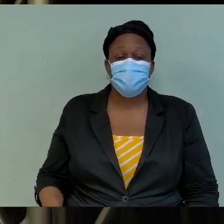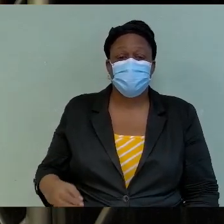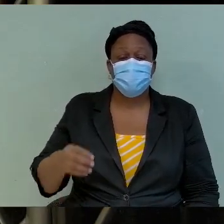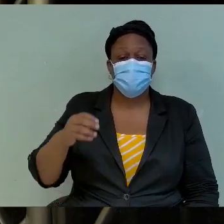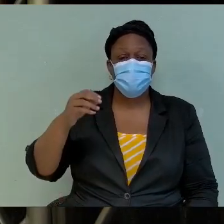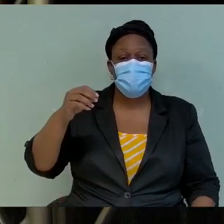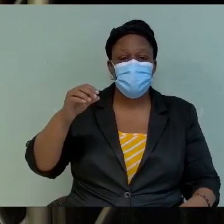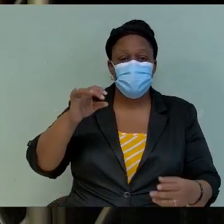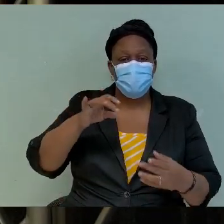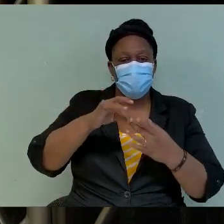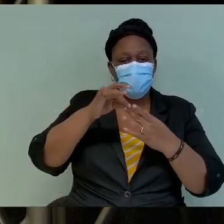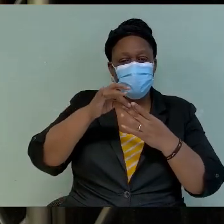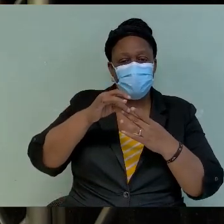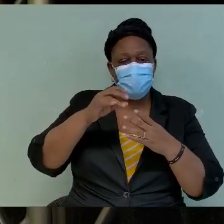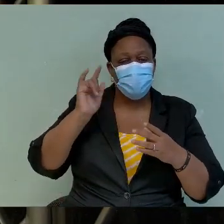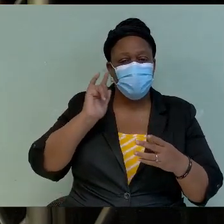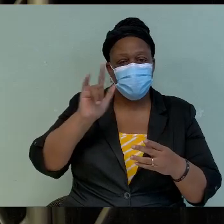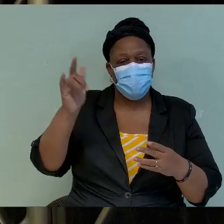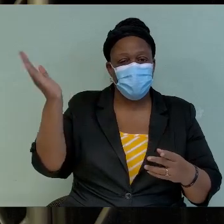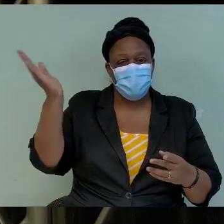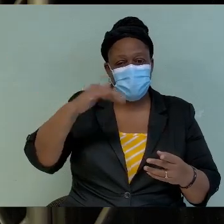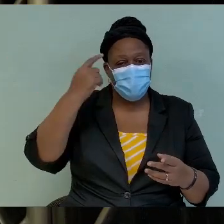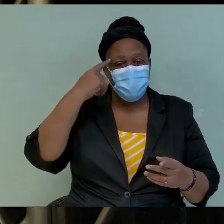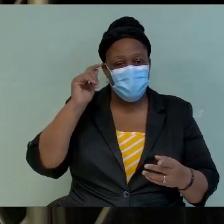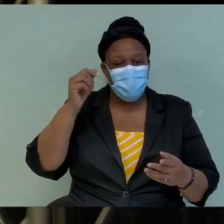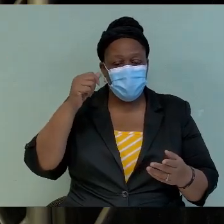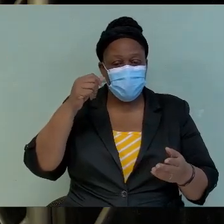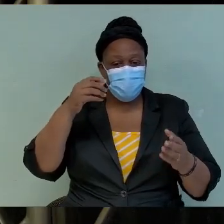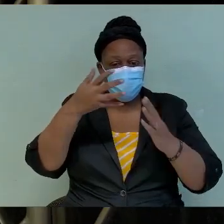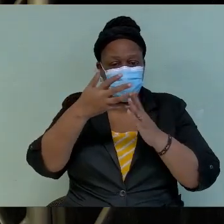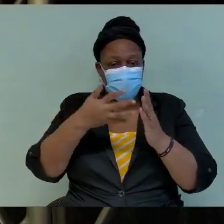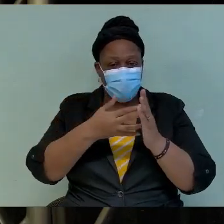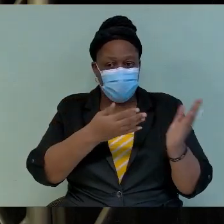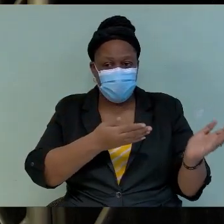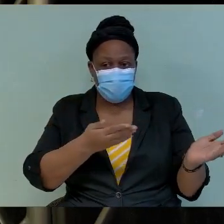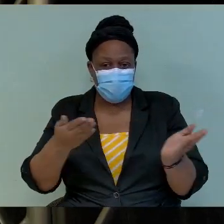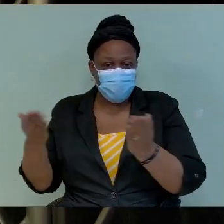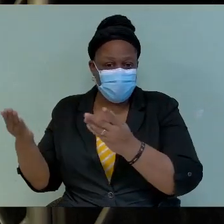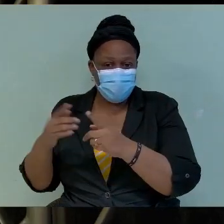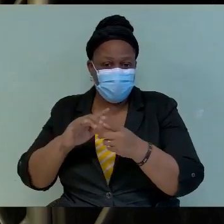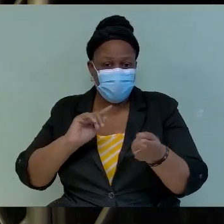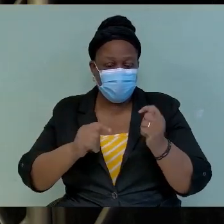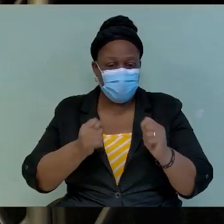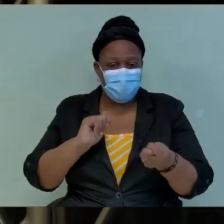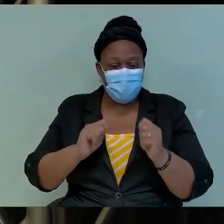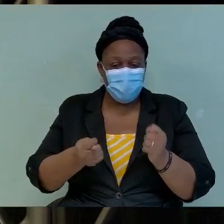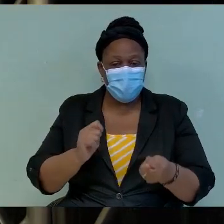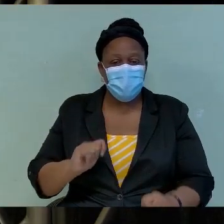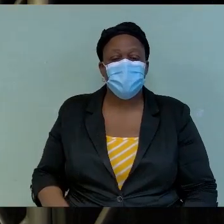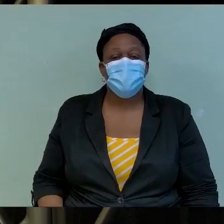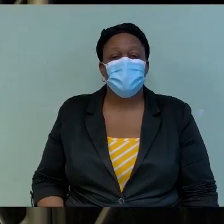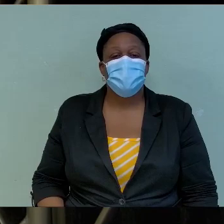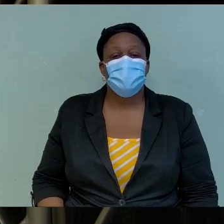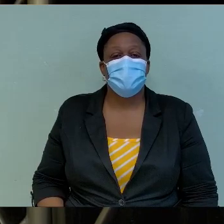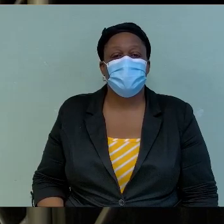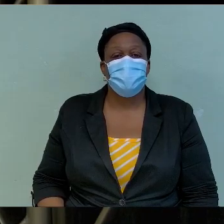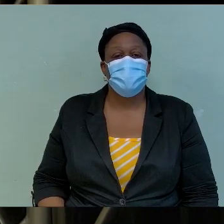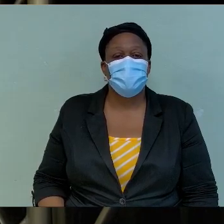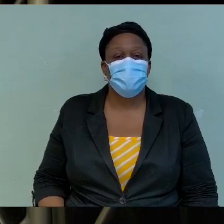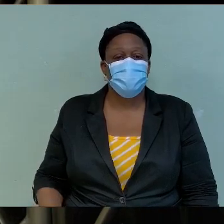of April, and it would have left the Federation with samples for CAFA.